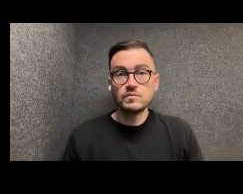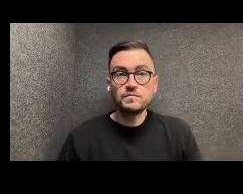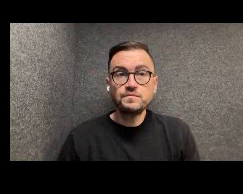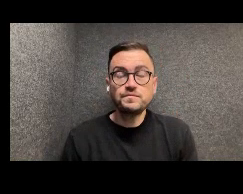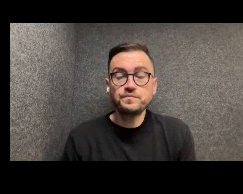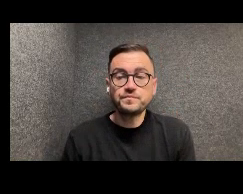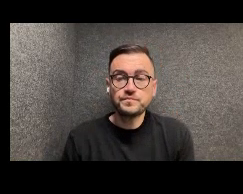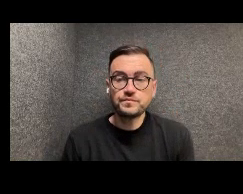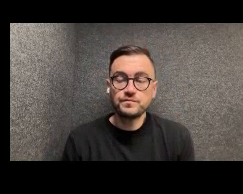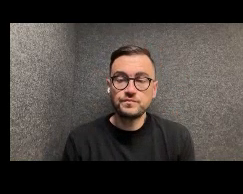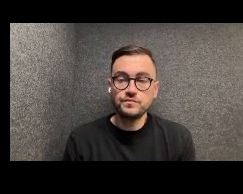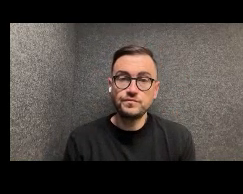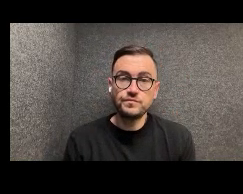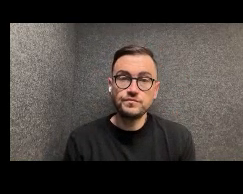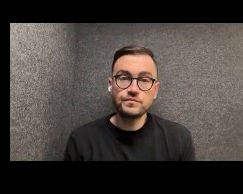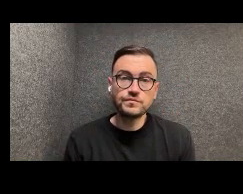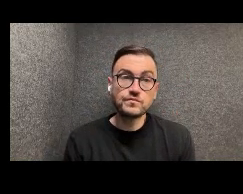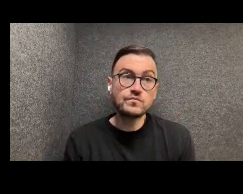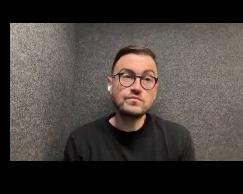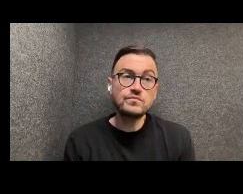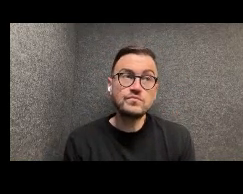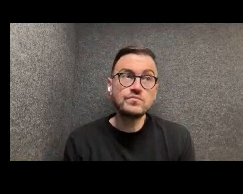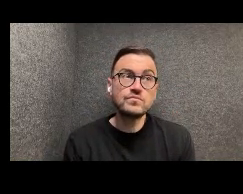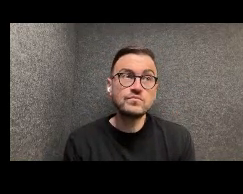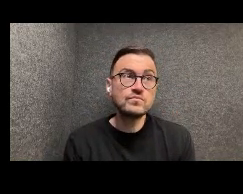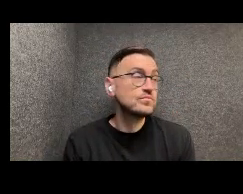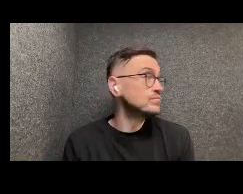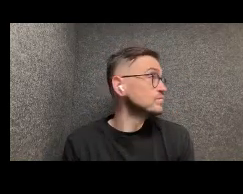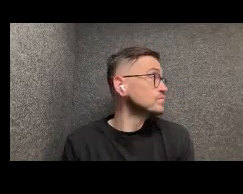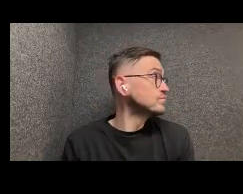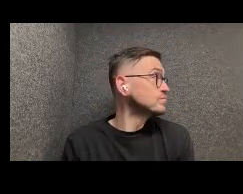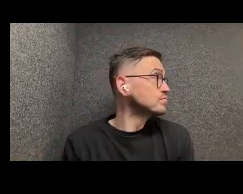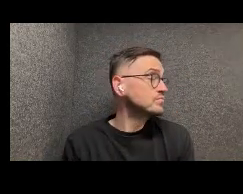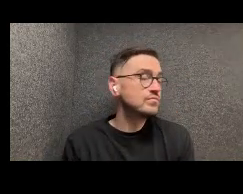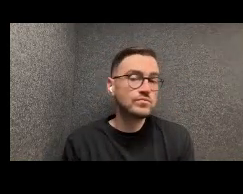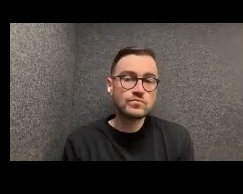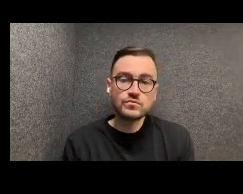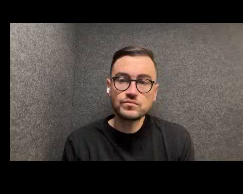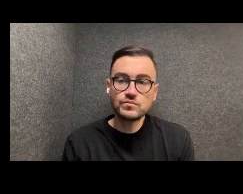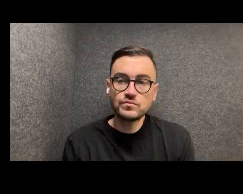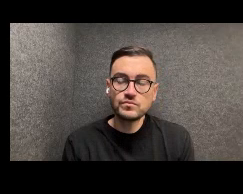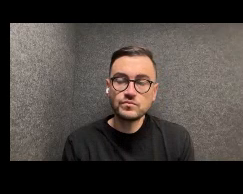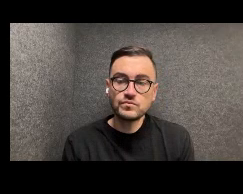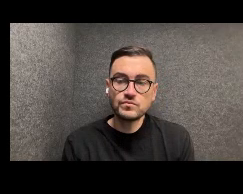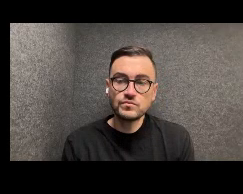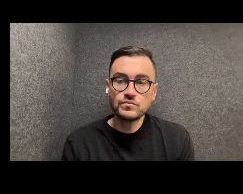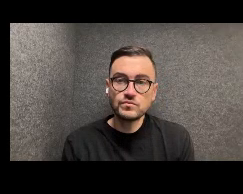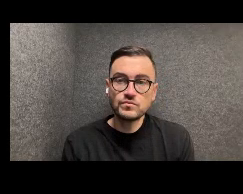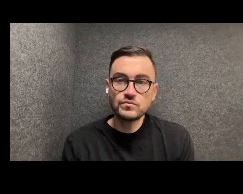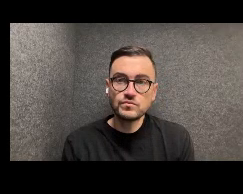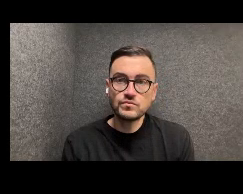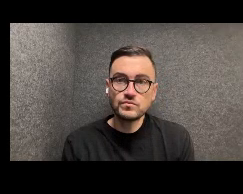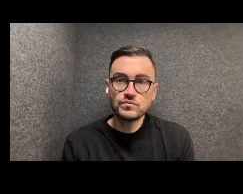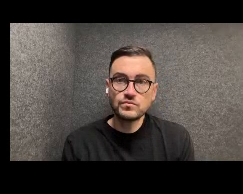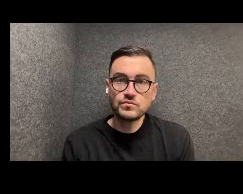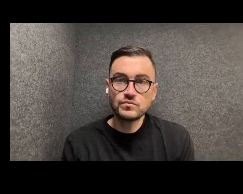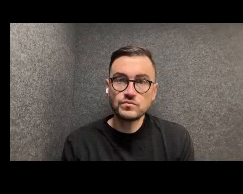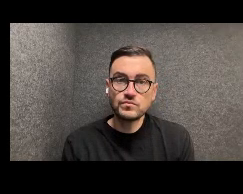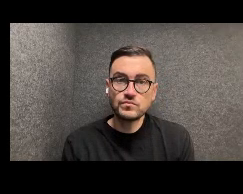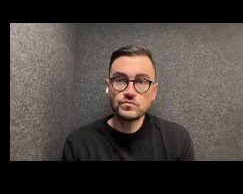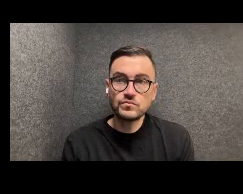treatment because we can't figure out what part of their treatment is from a Part 2 provider and what part of their treatment is from not a Part